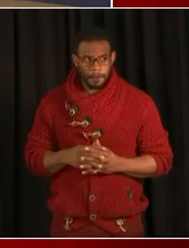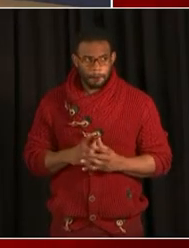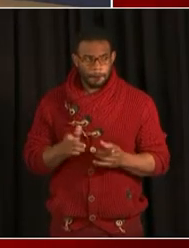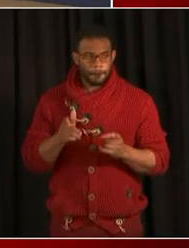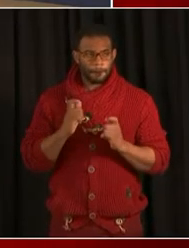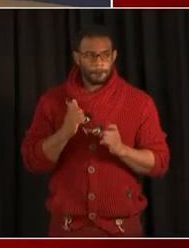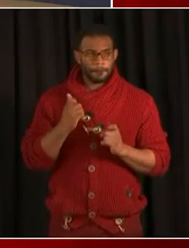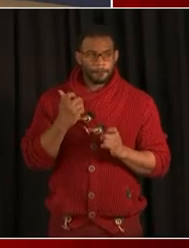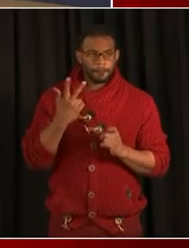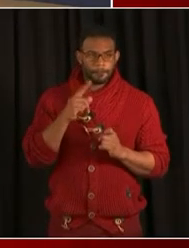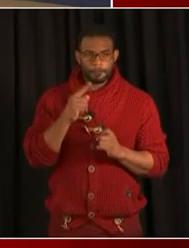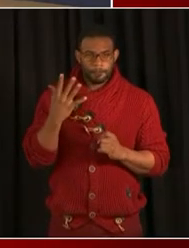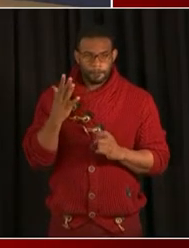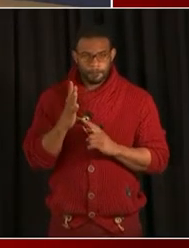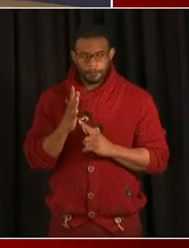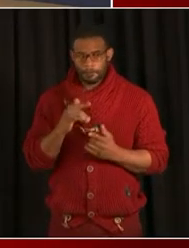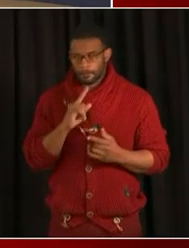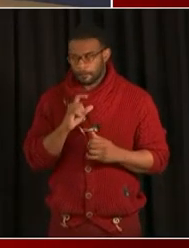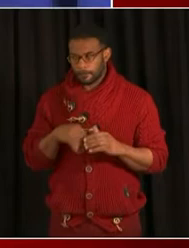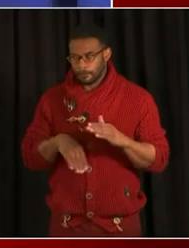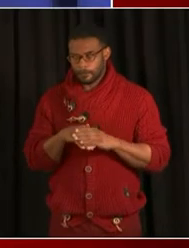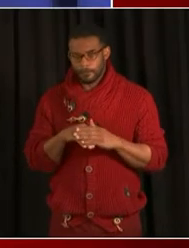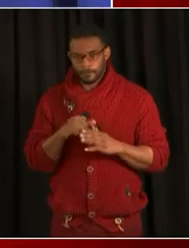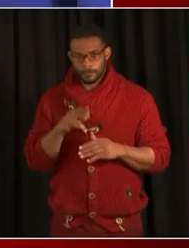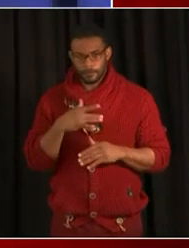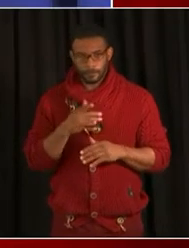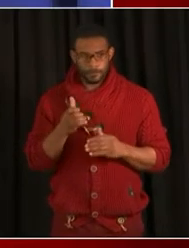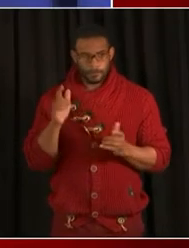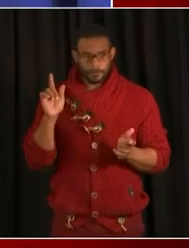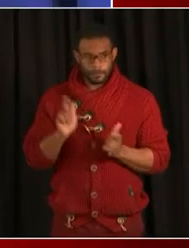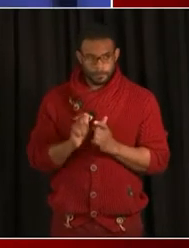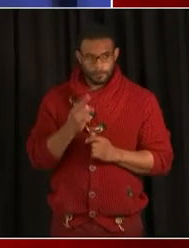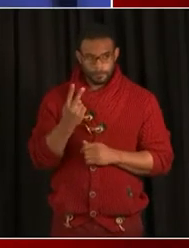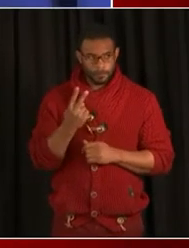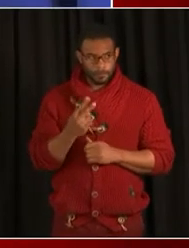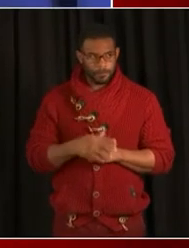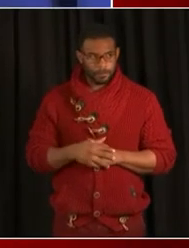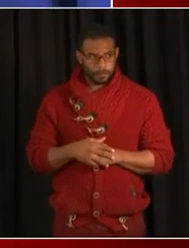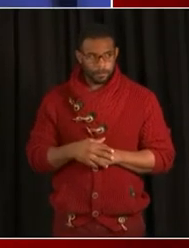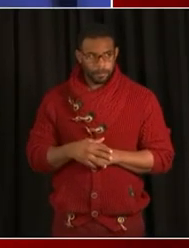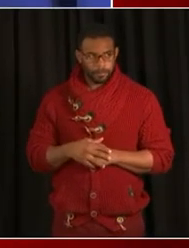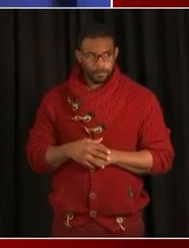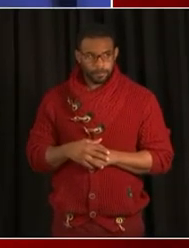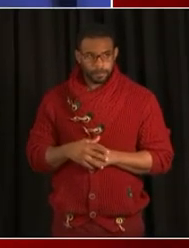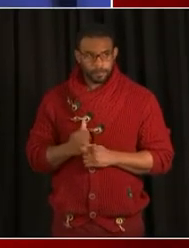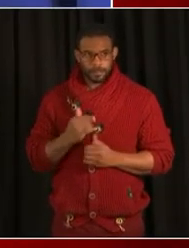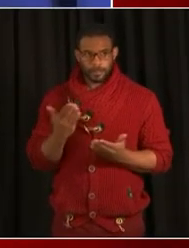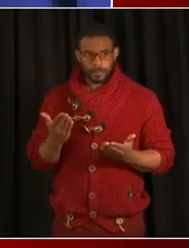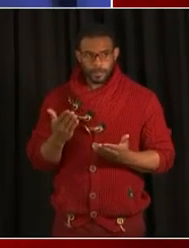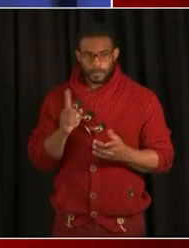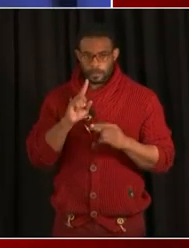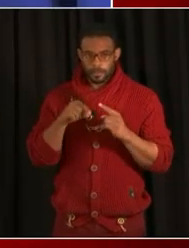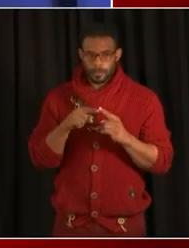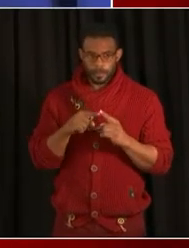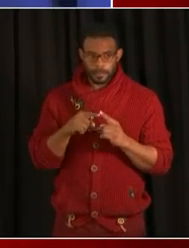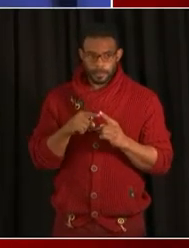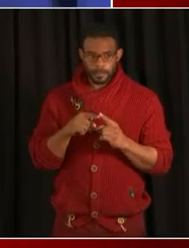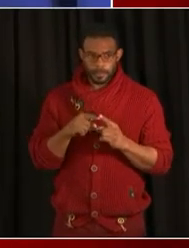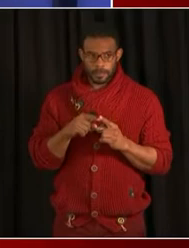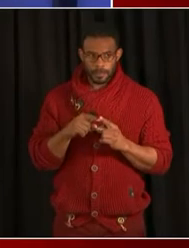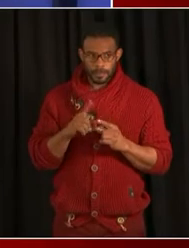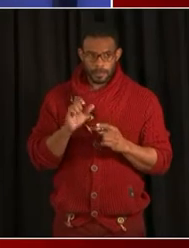They've given me 3 to 5 minutes. I'm sure John would like me to bring it down to 2. And I am here to talk about